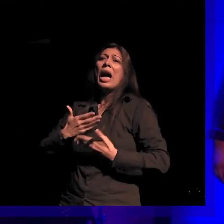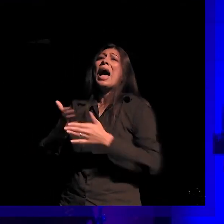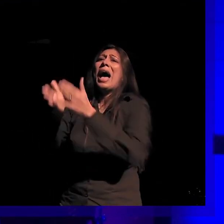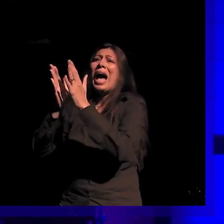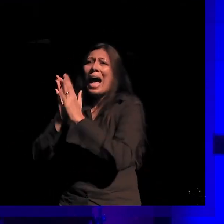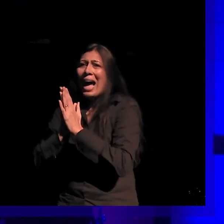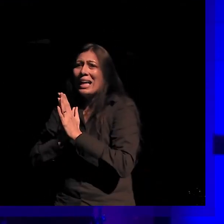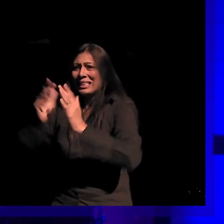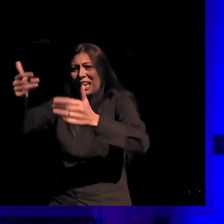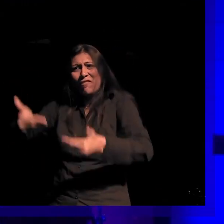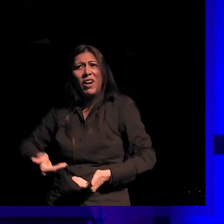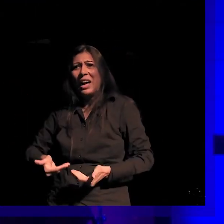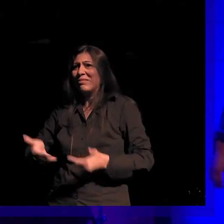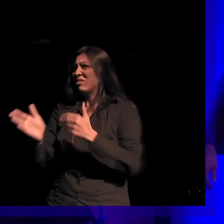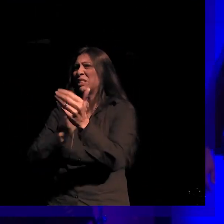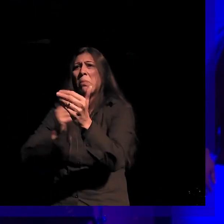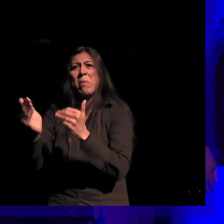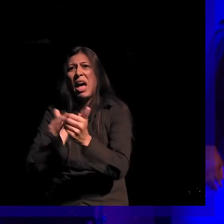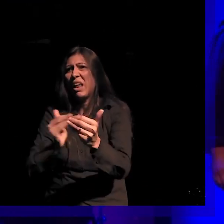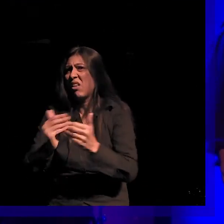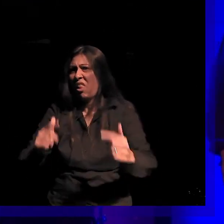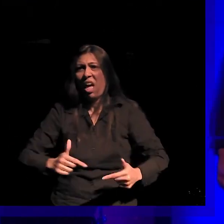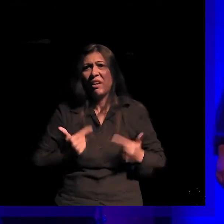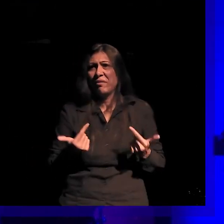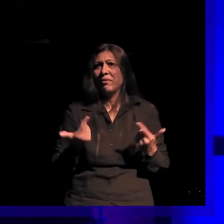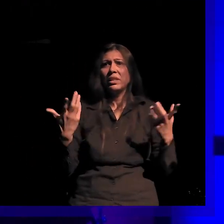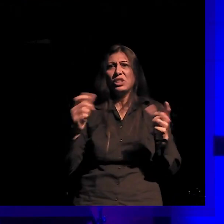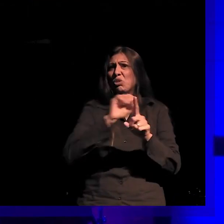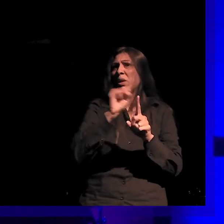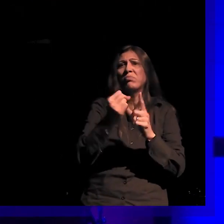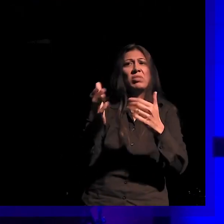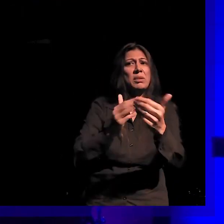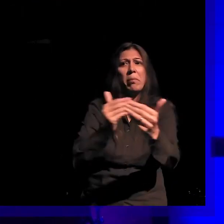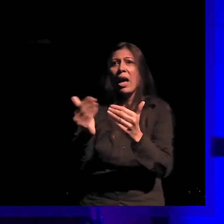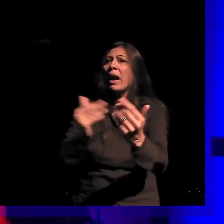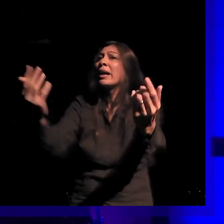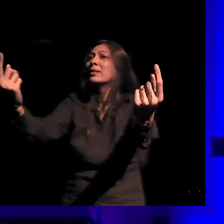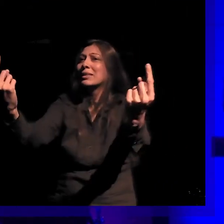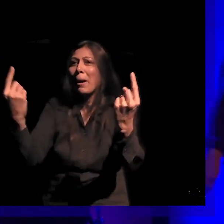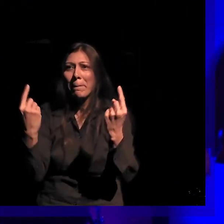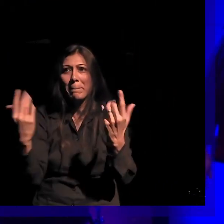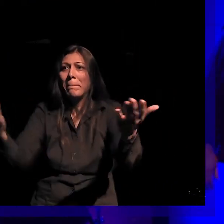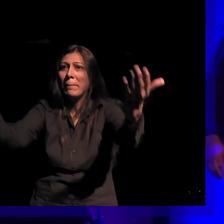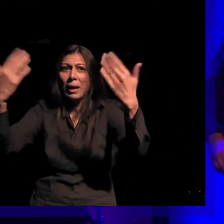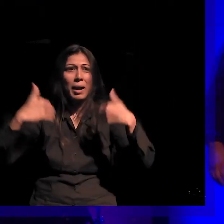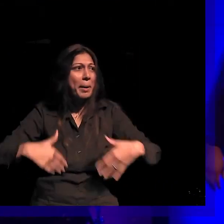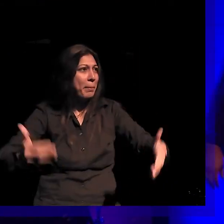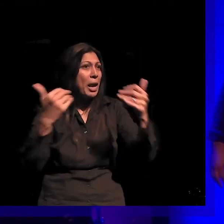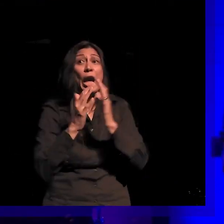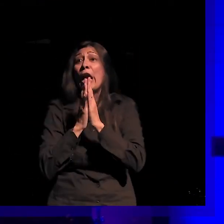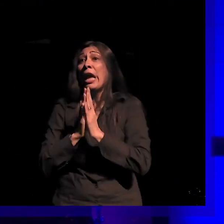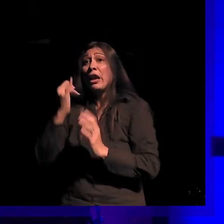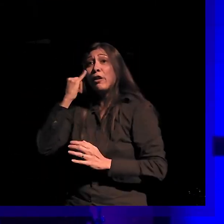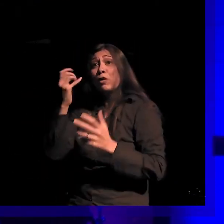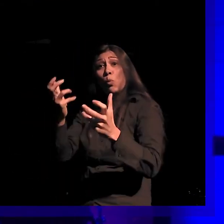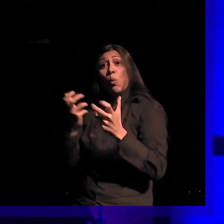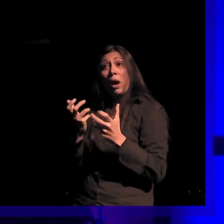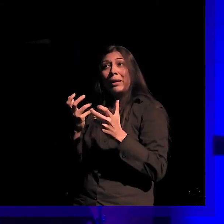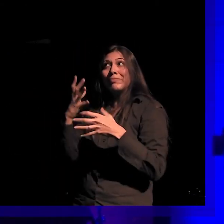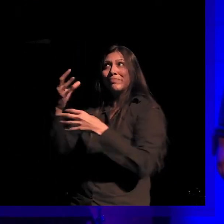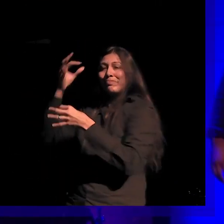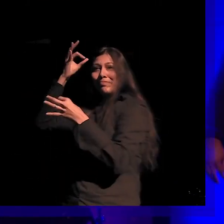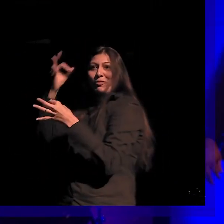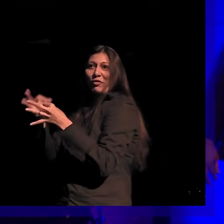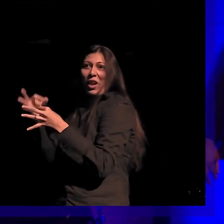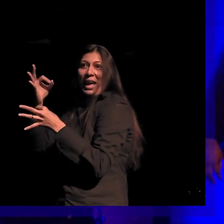it, ask for it, invite for it, wherever stage you are, whatever you're going on. Come get prayer and say, I want more joy. If you want to put your faith in Jesus, just